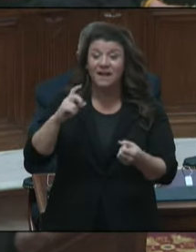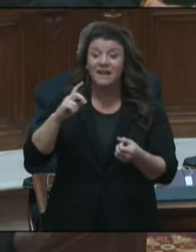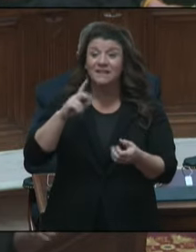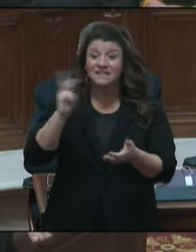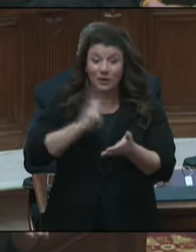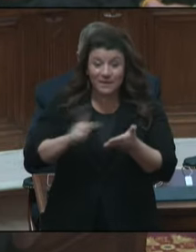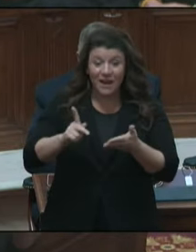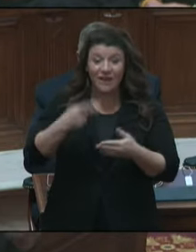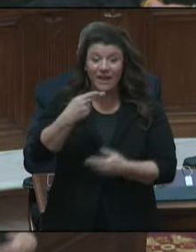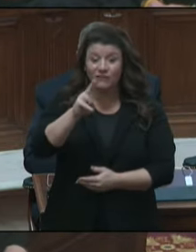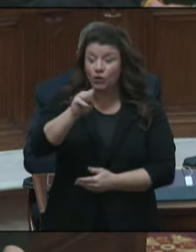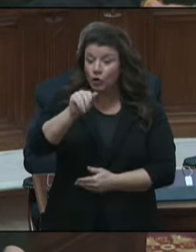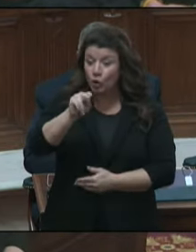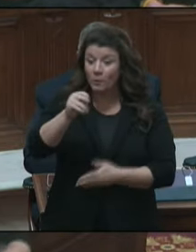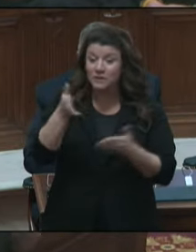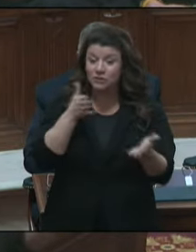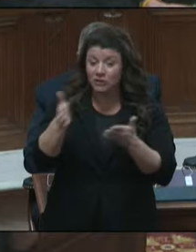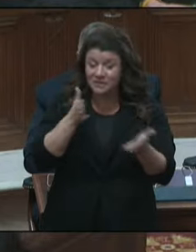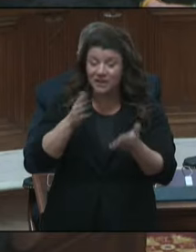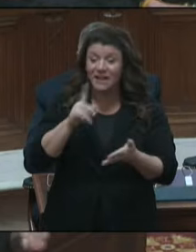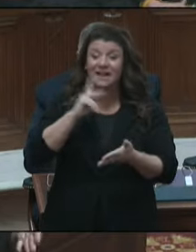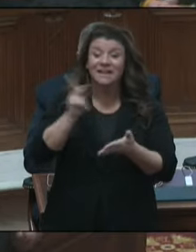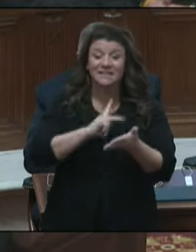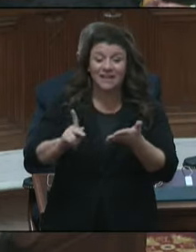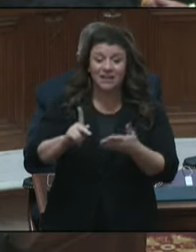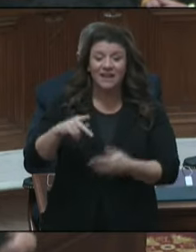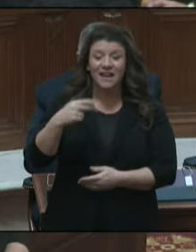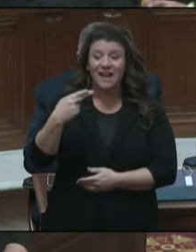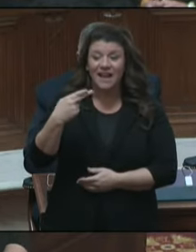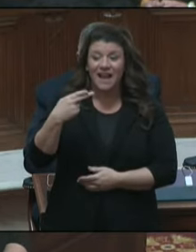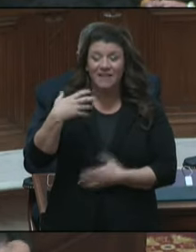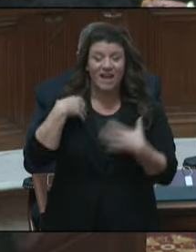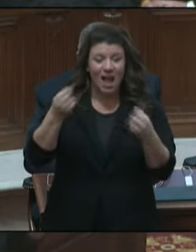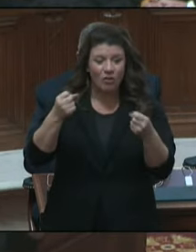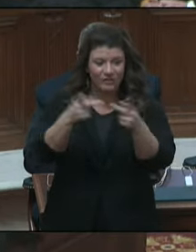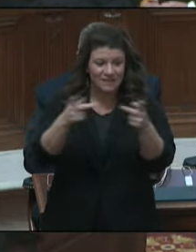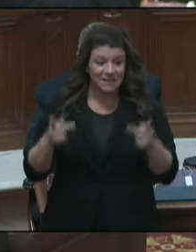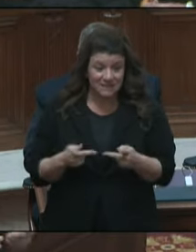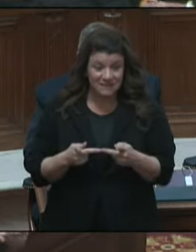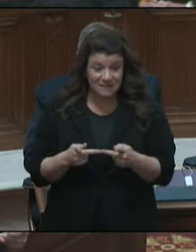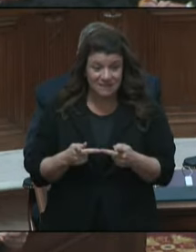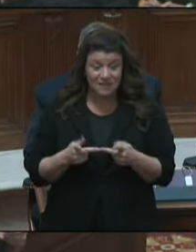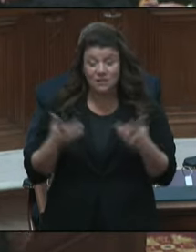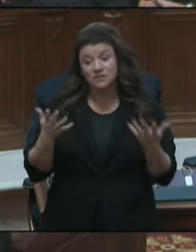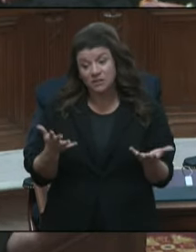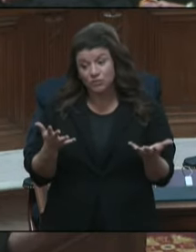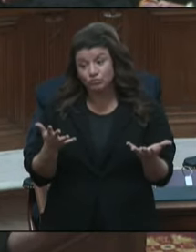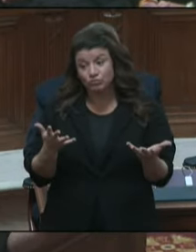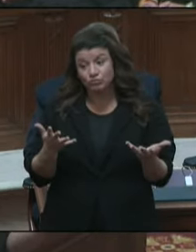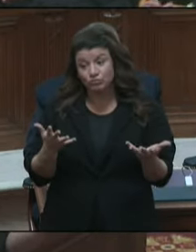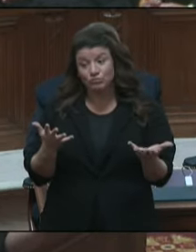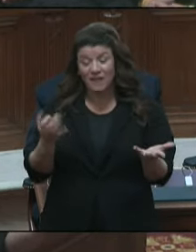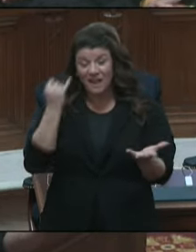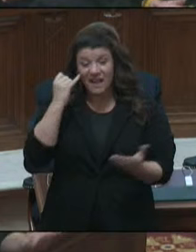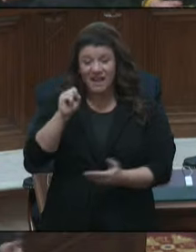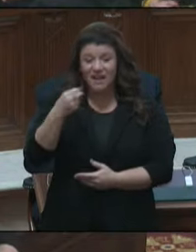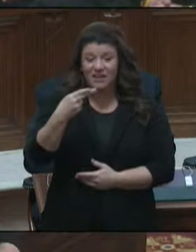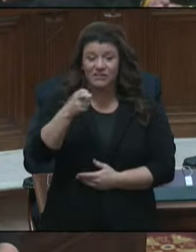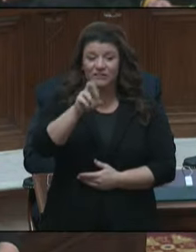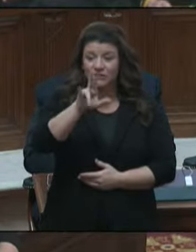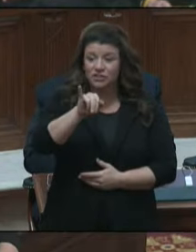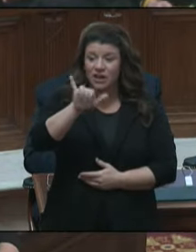Secretary of Human Services, and the Secretary of Health Facilities. You know, so if Sherry